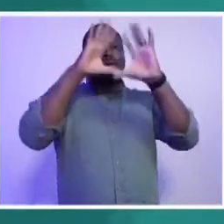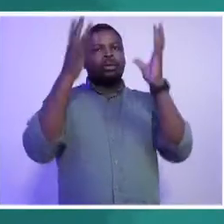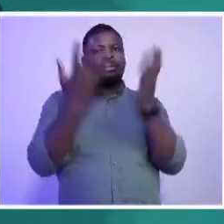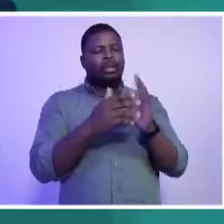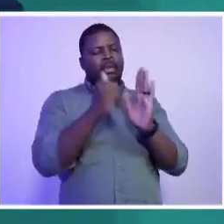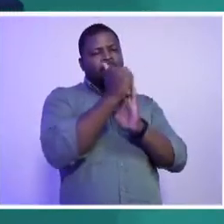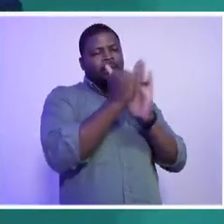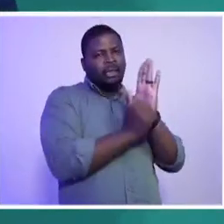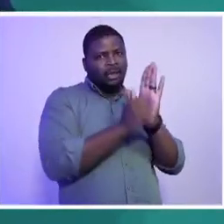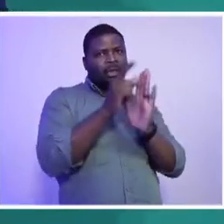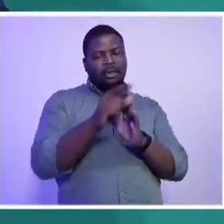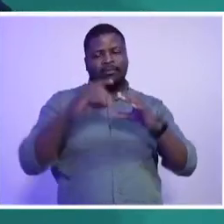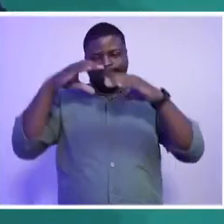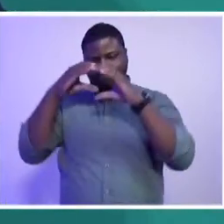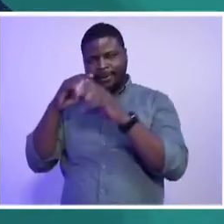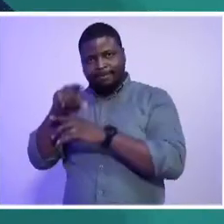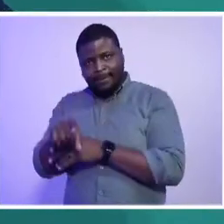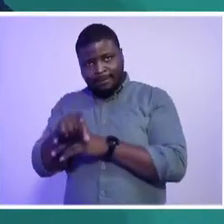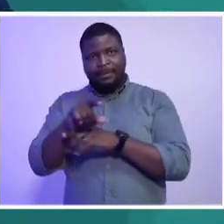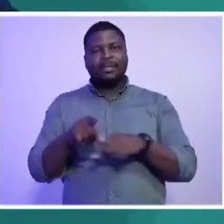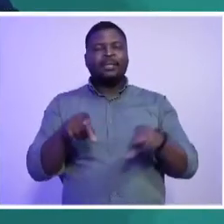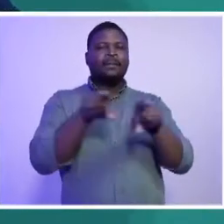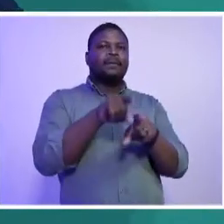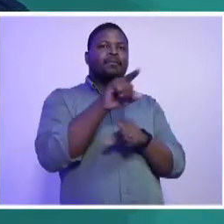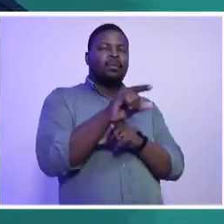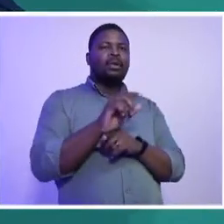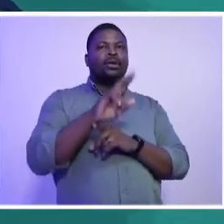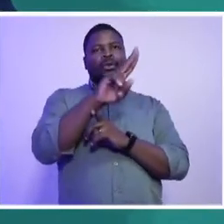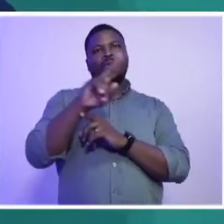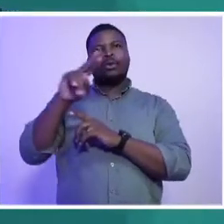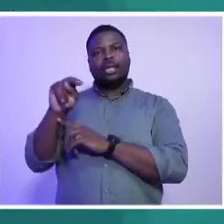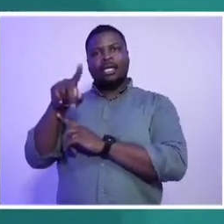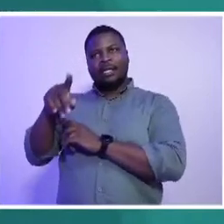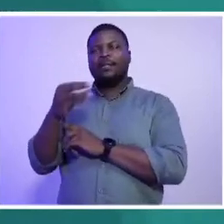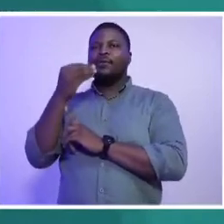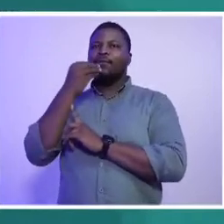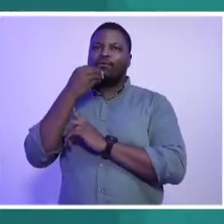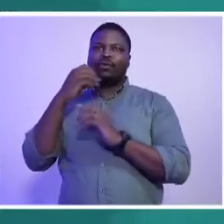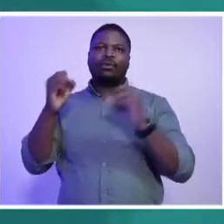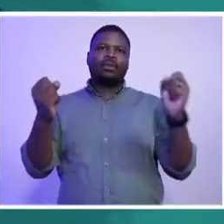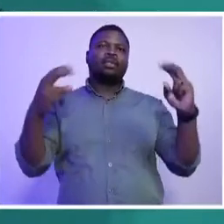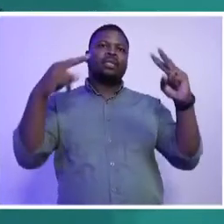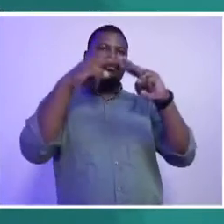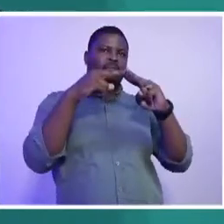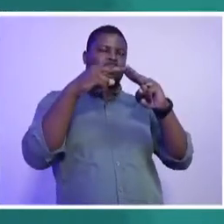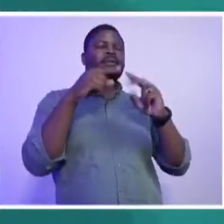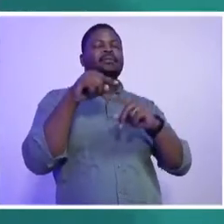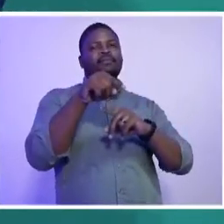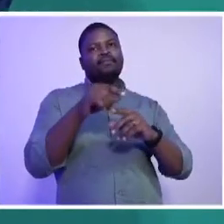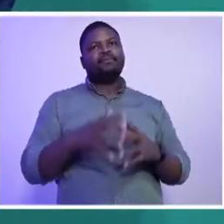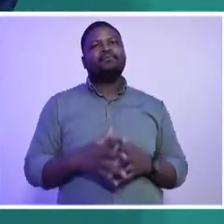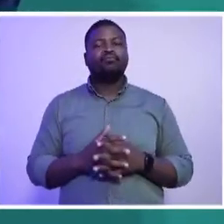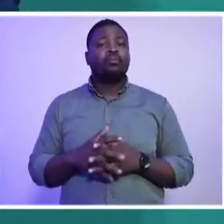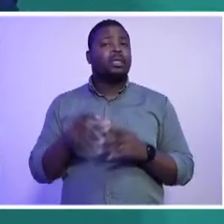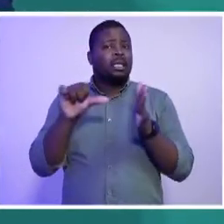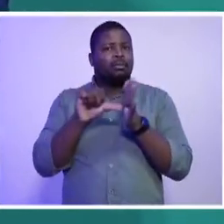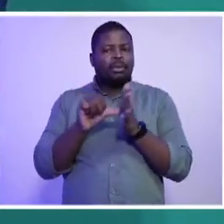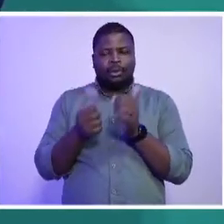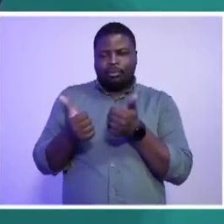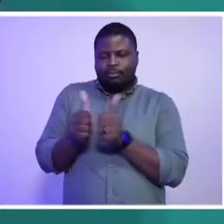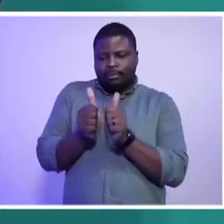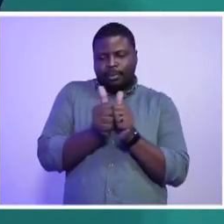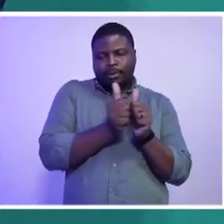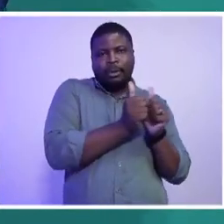2021 United Nations Food Systems Summit. the importance of partnerships and